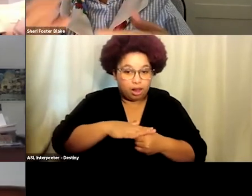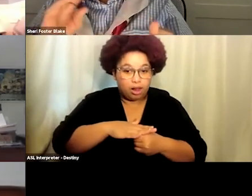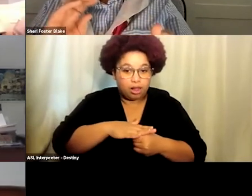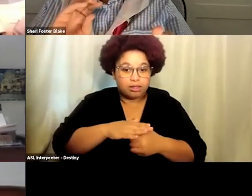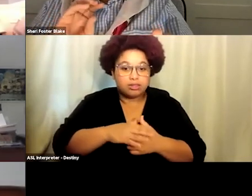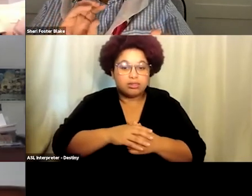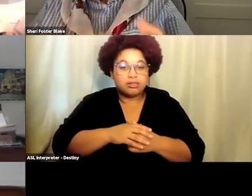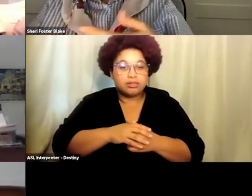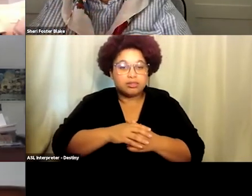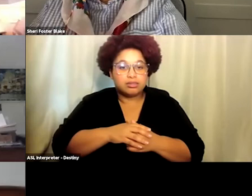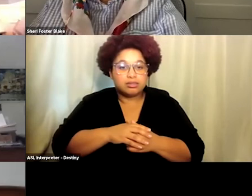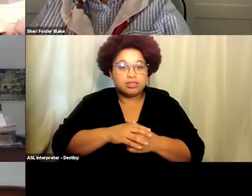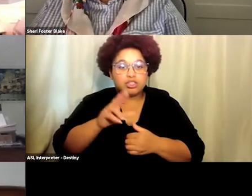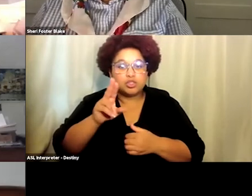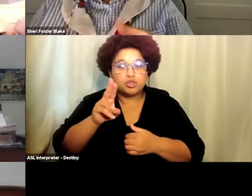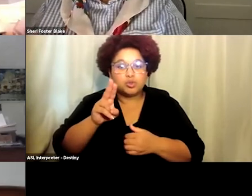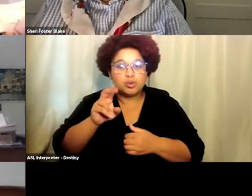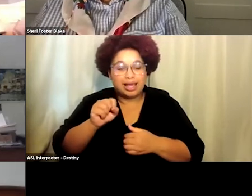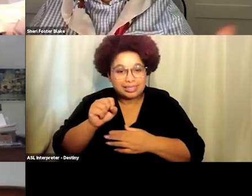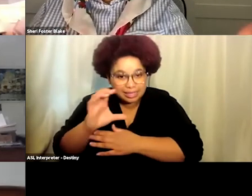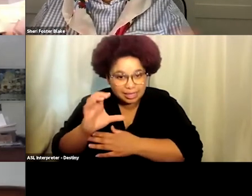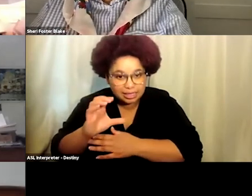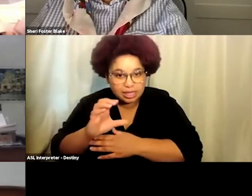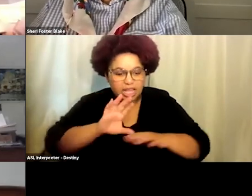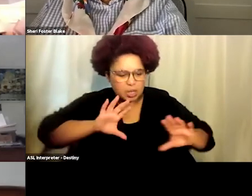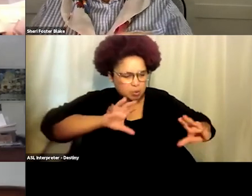the USC Film School, go as a group,